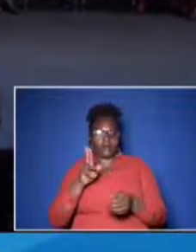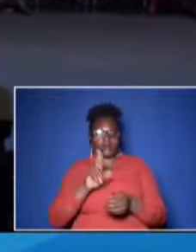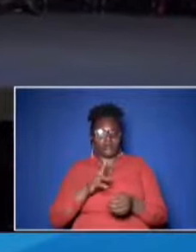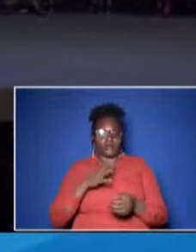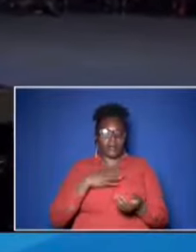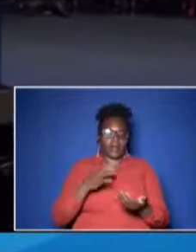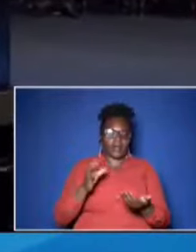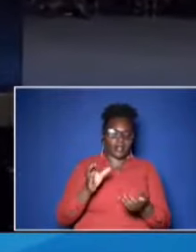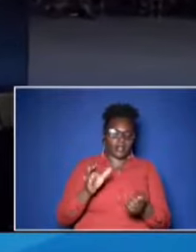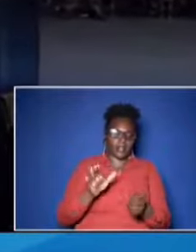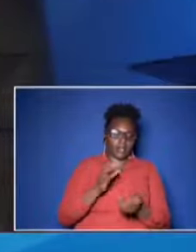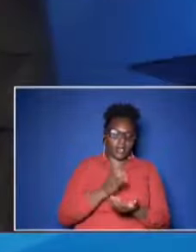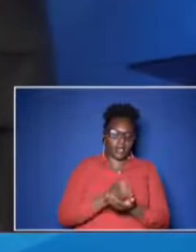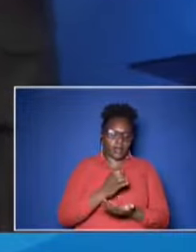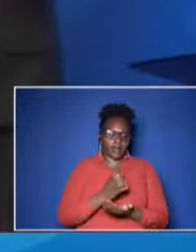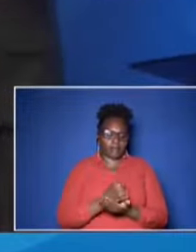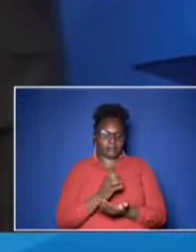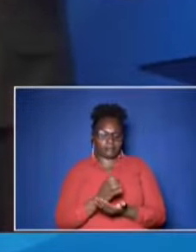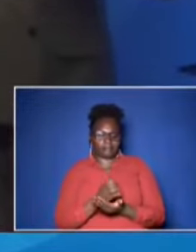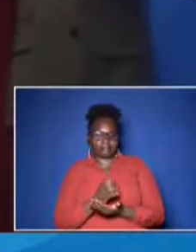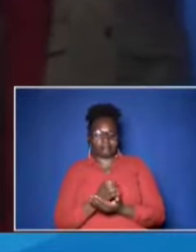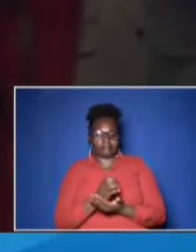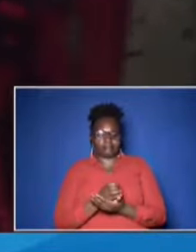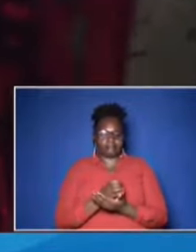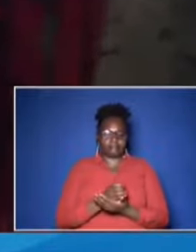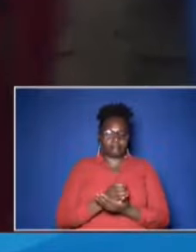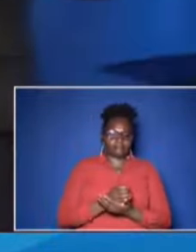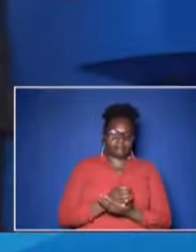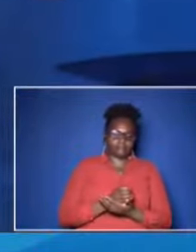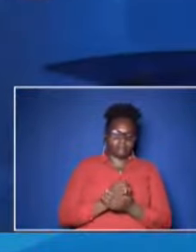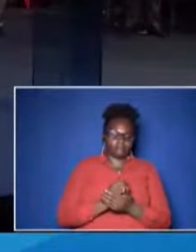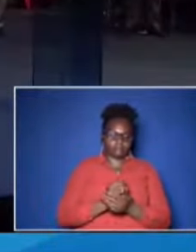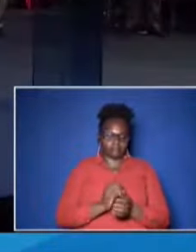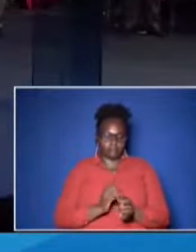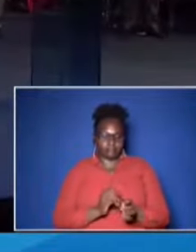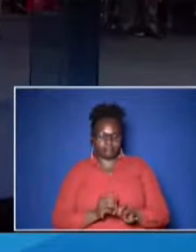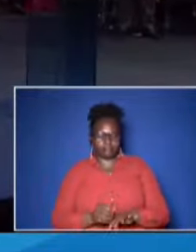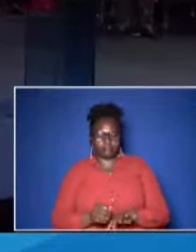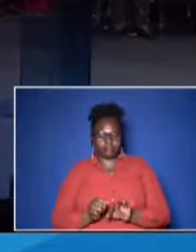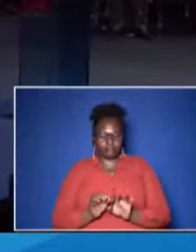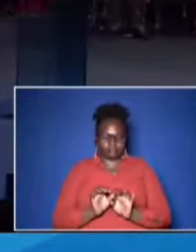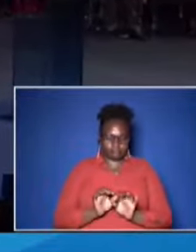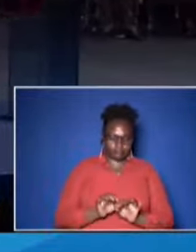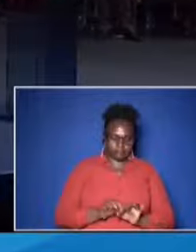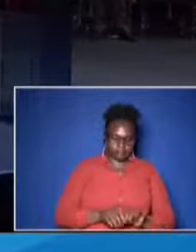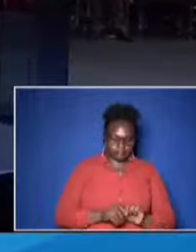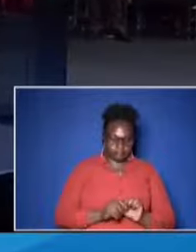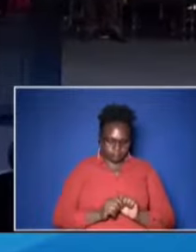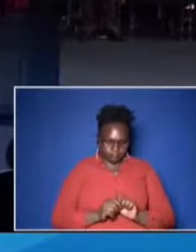make behold pick up the key